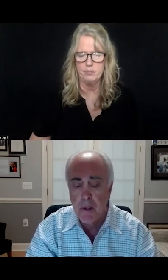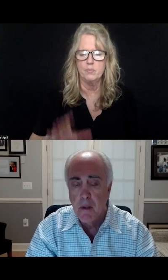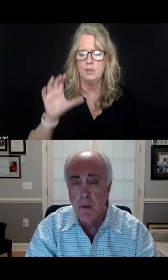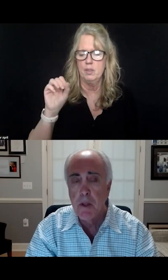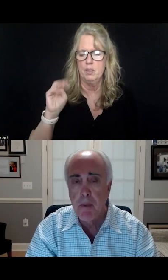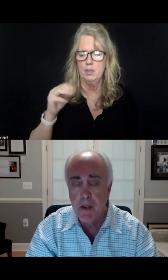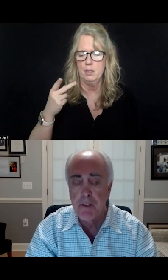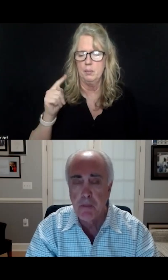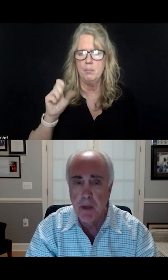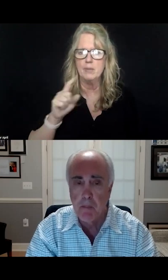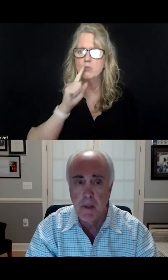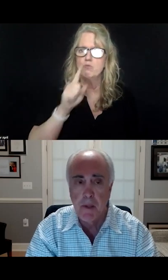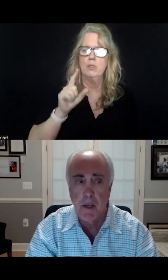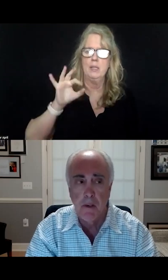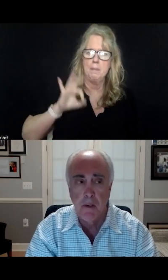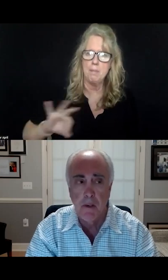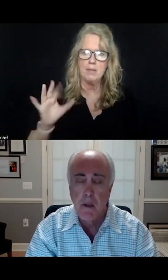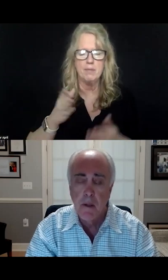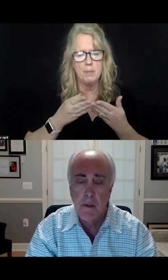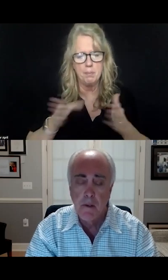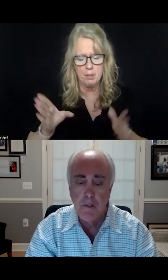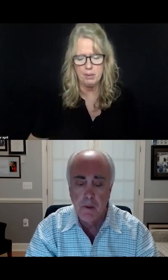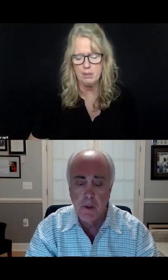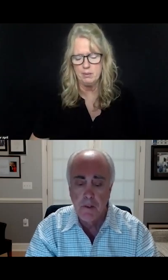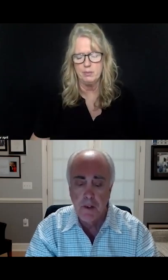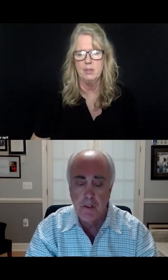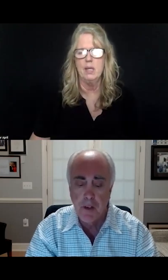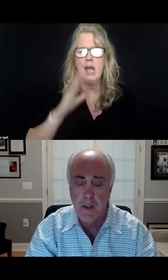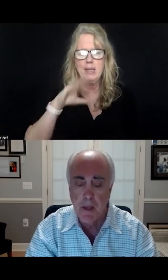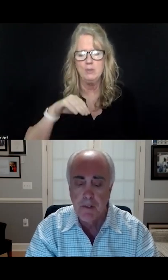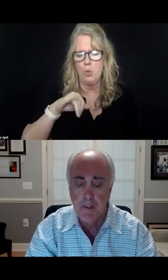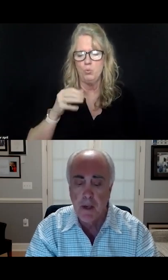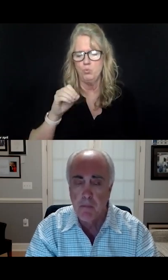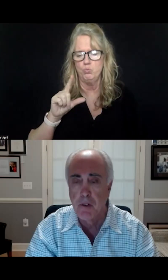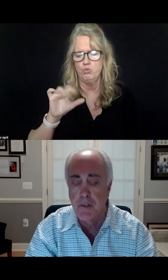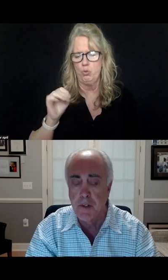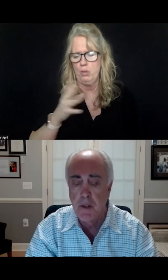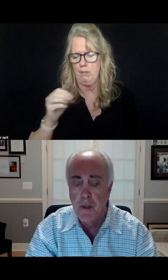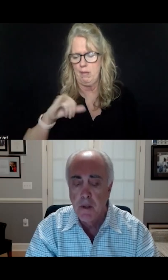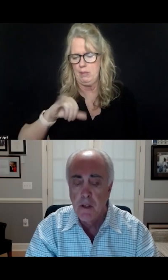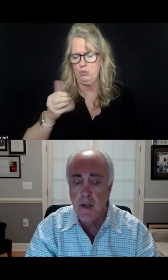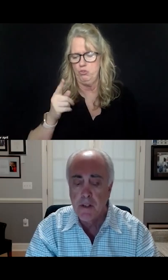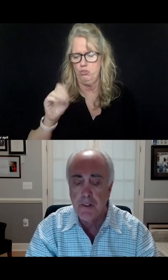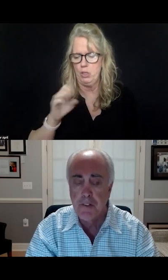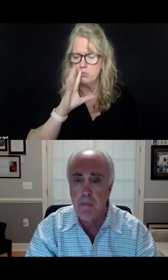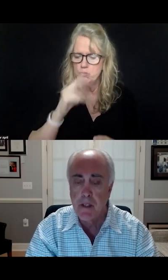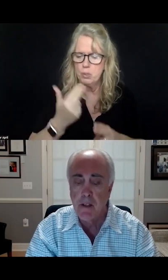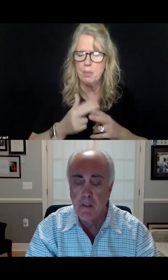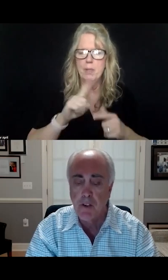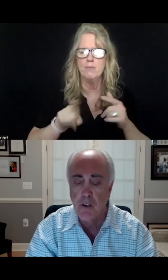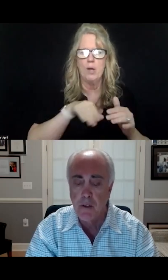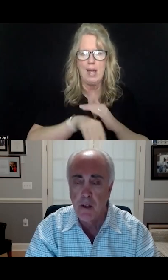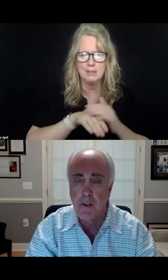compacts really benefit the public. And I know that, Jolie and Jake talked about this by improving, access to mental